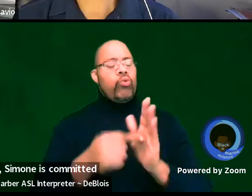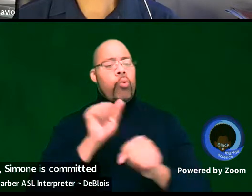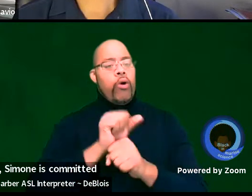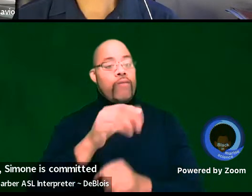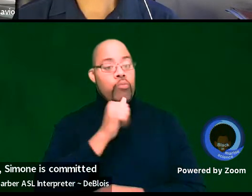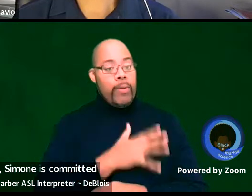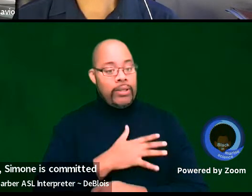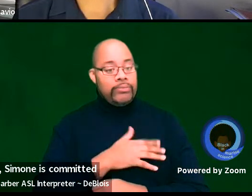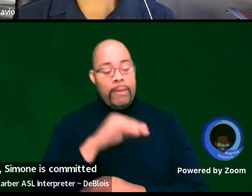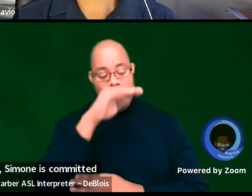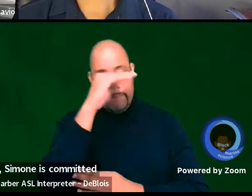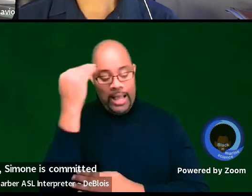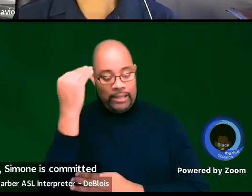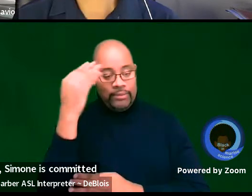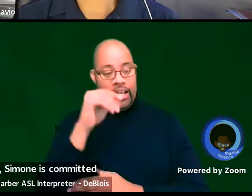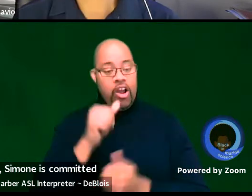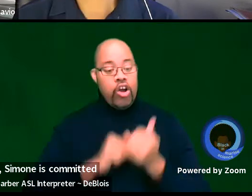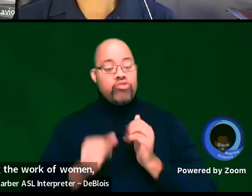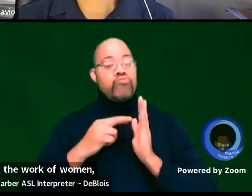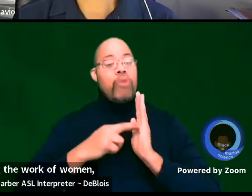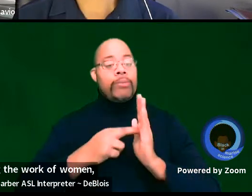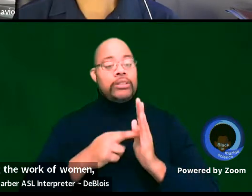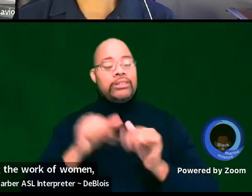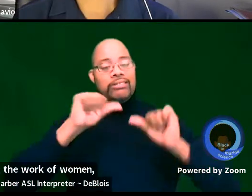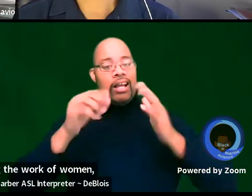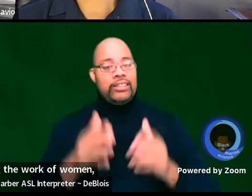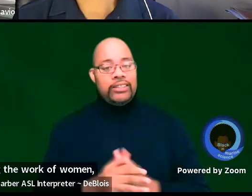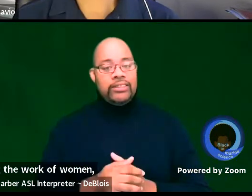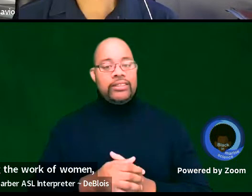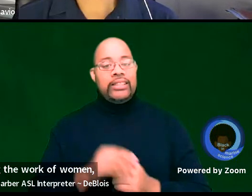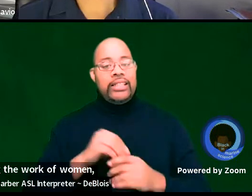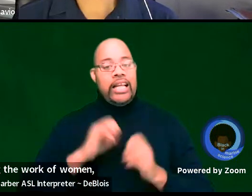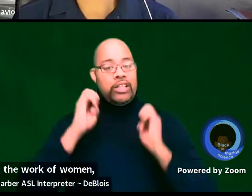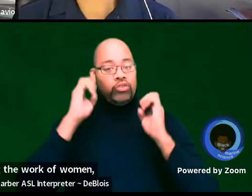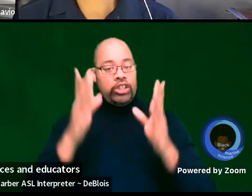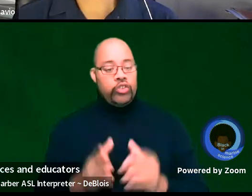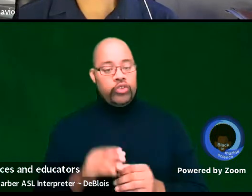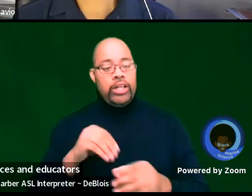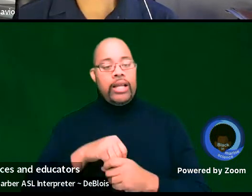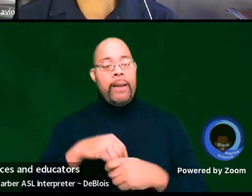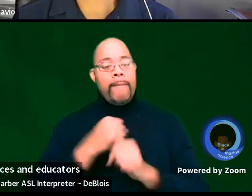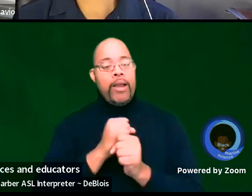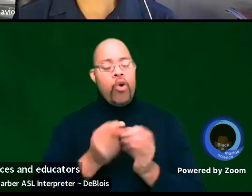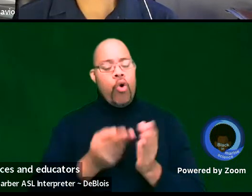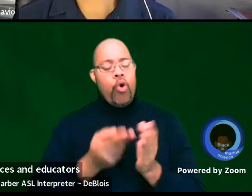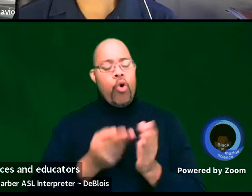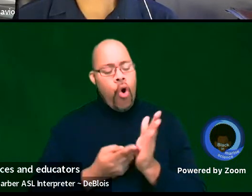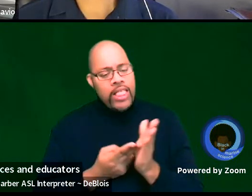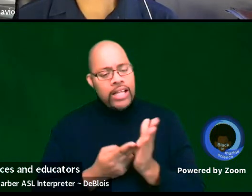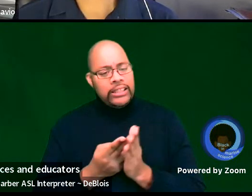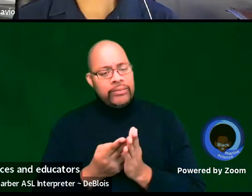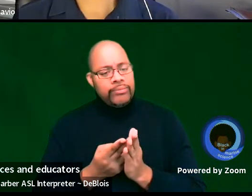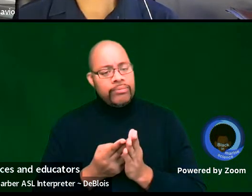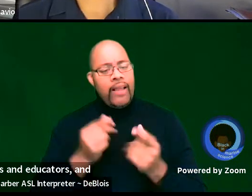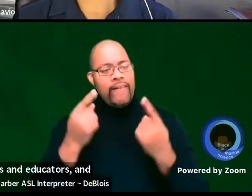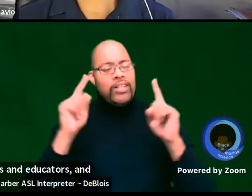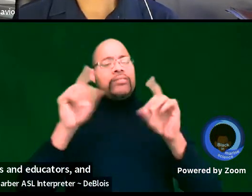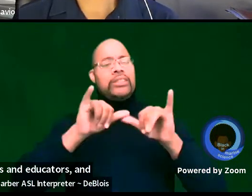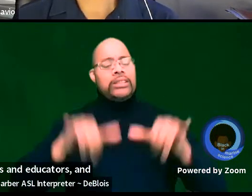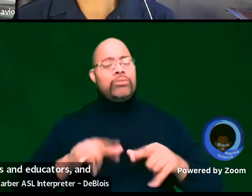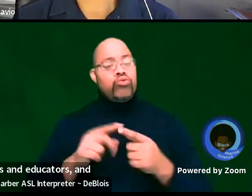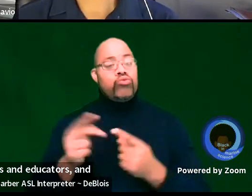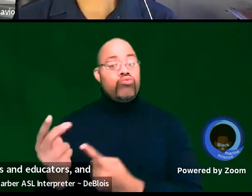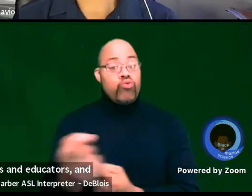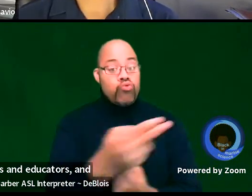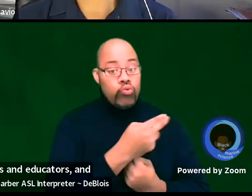women, Black and underrepresented scientists and educators, and creating authentic and effective systems to recruit